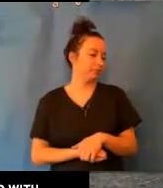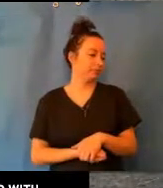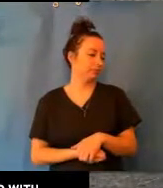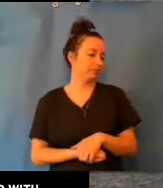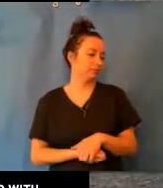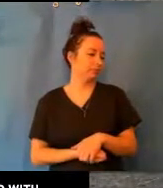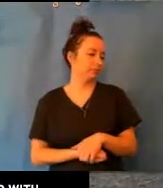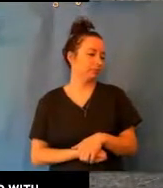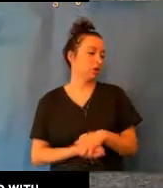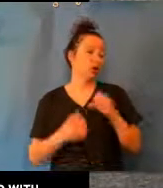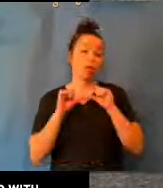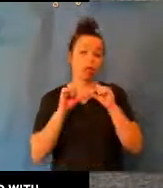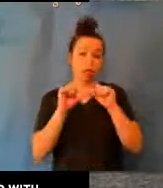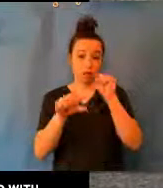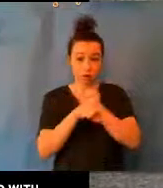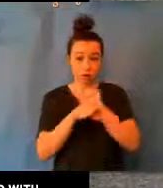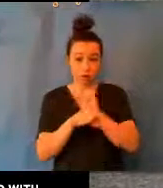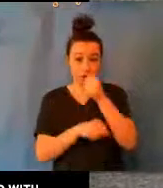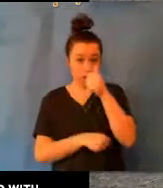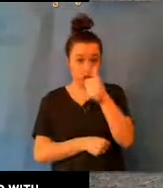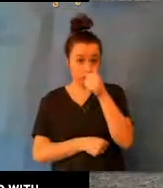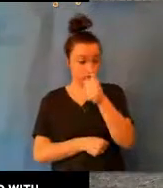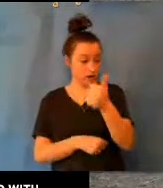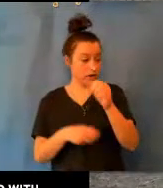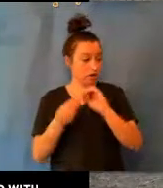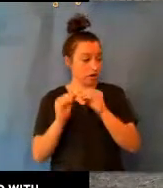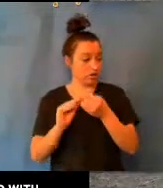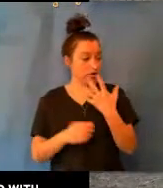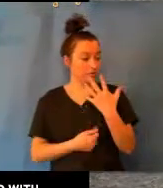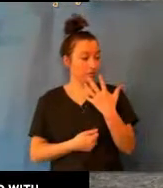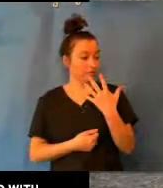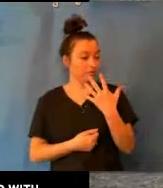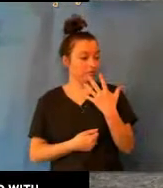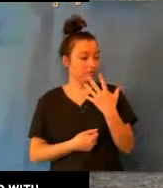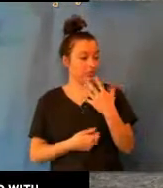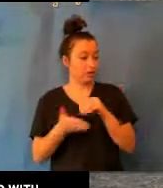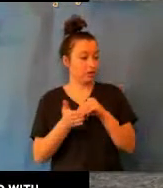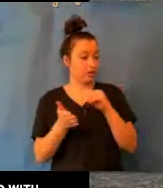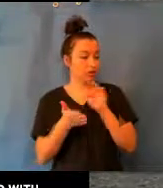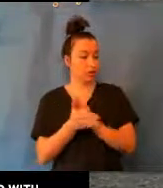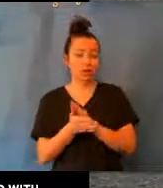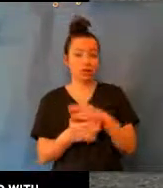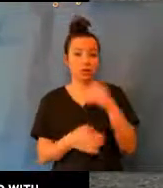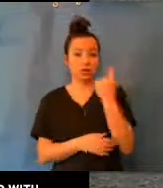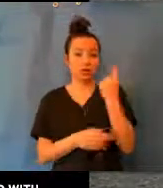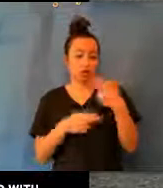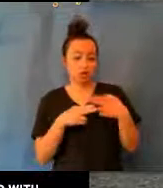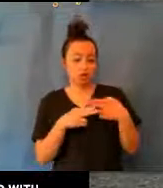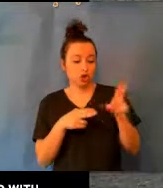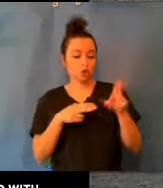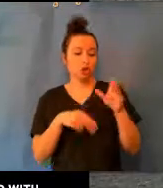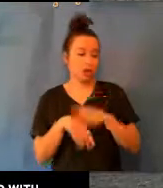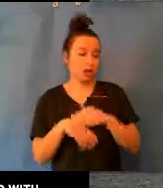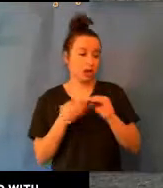I want you to finish the rest of these. And then on number 5, name an object that is shorter than